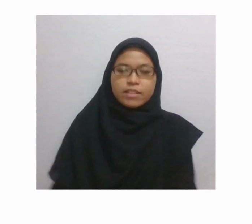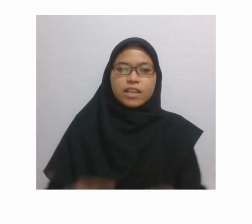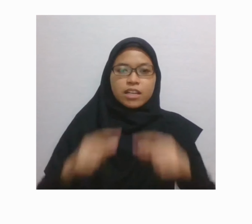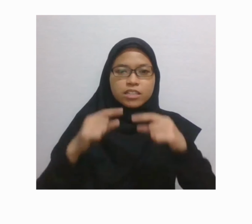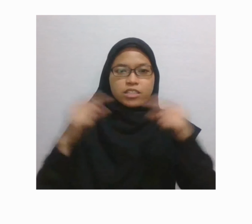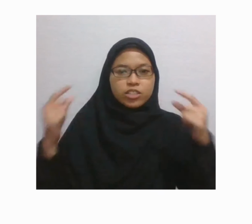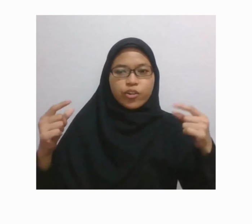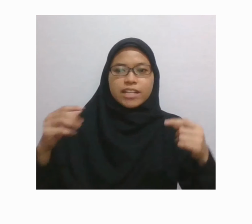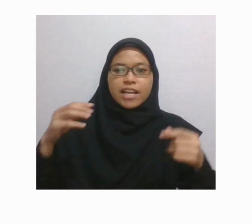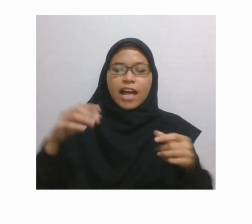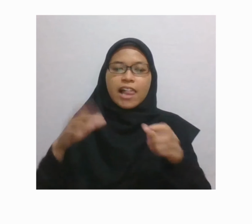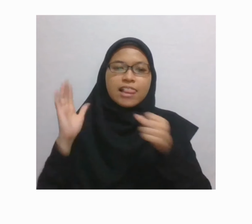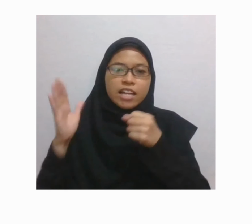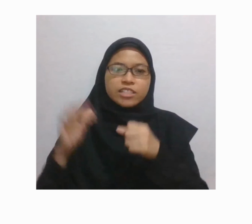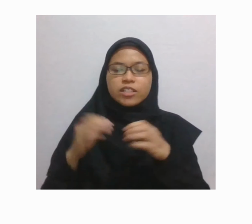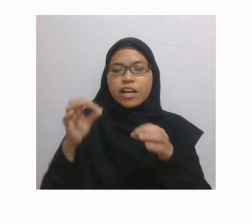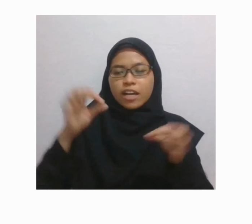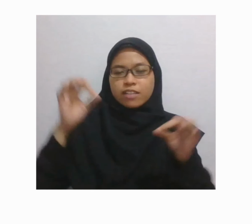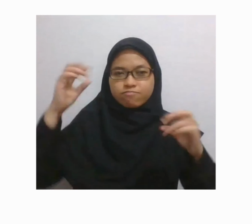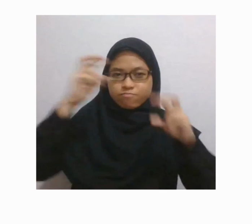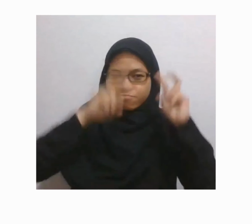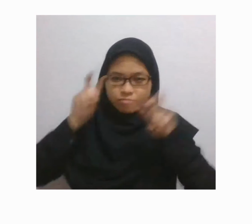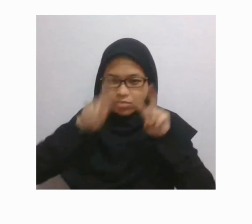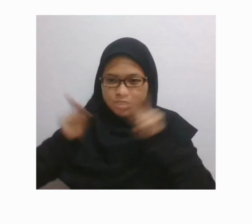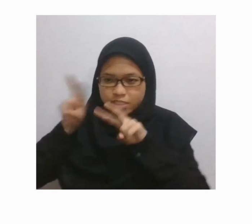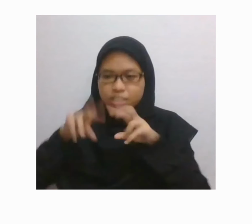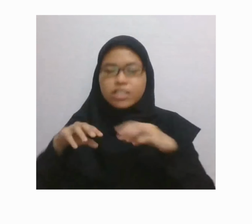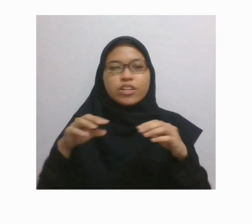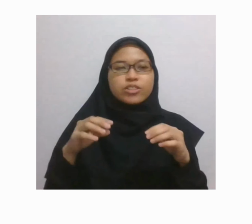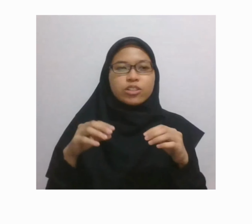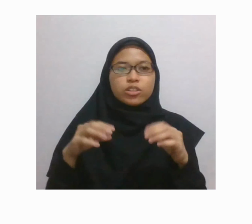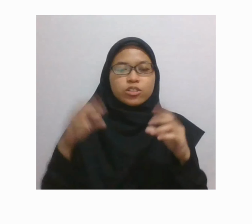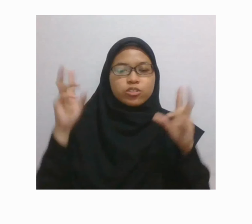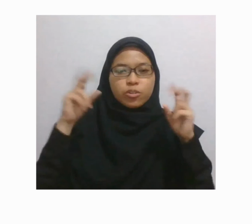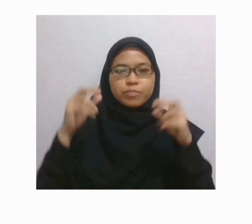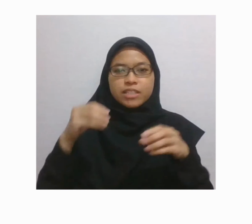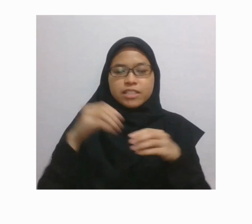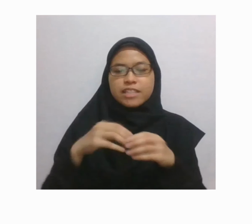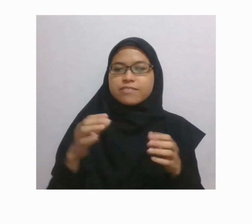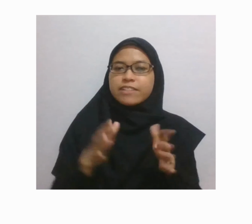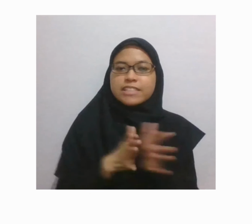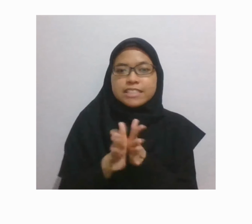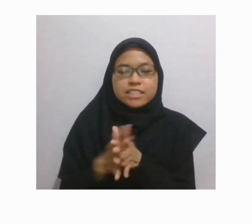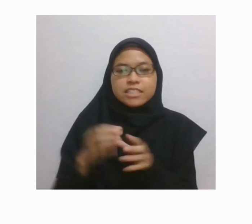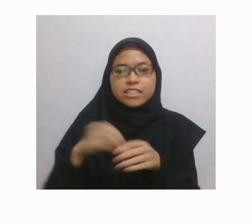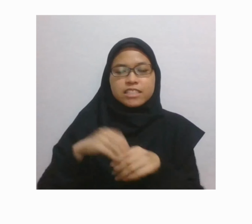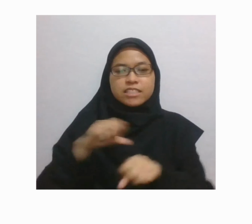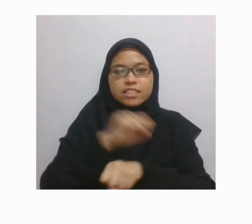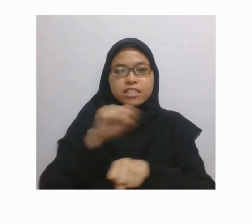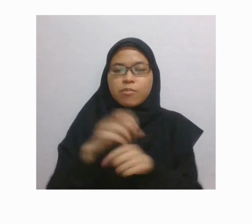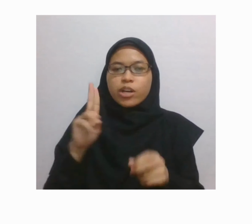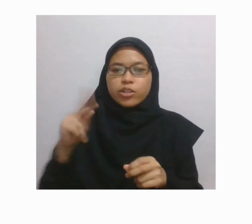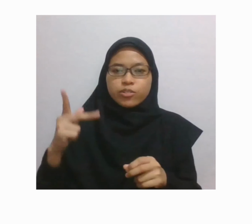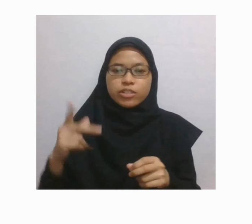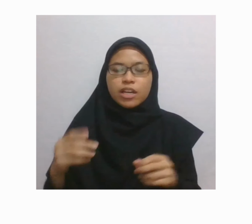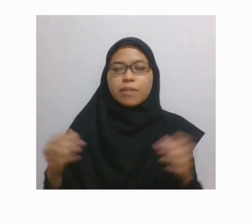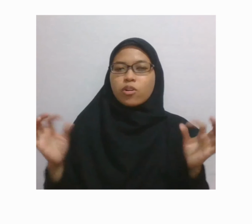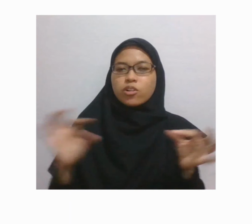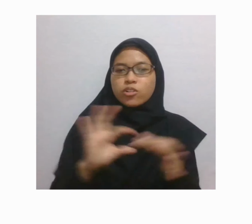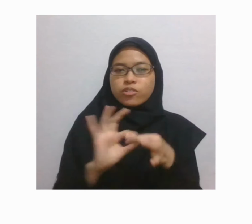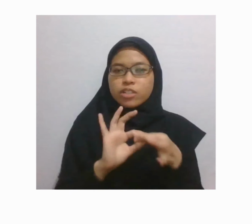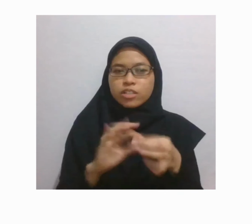both to the UK and to Singapore, and indeed many of those actually dock into issues that concern